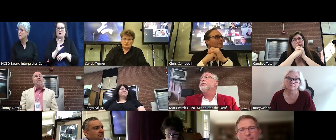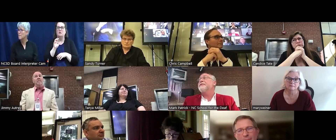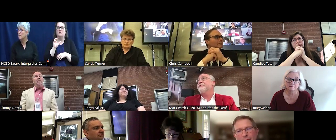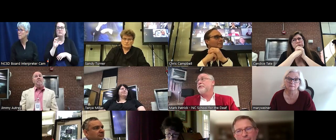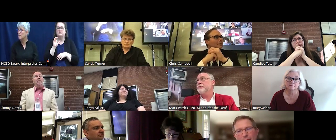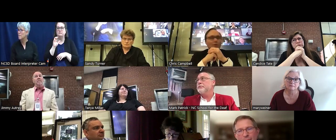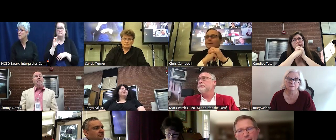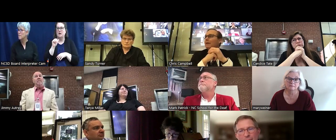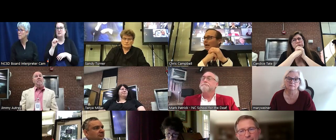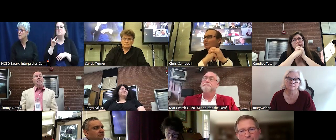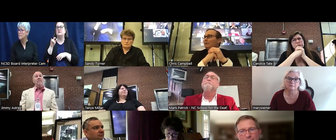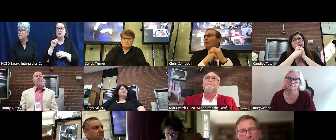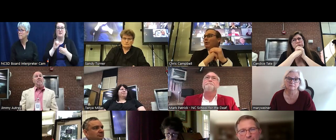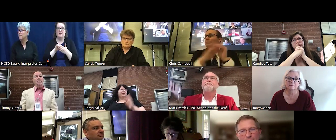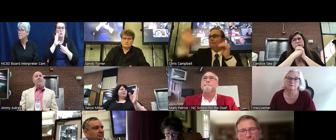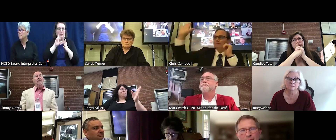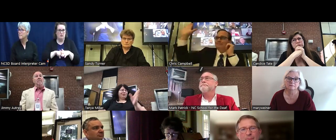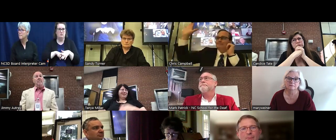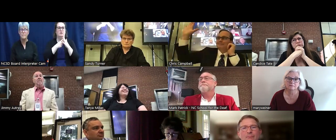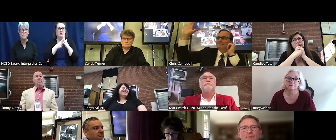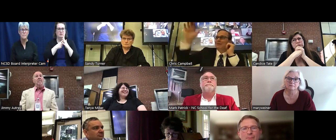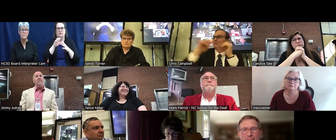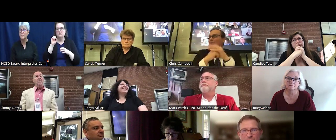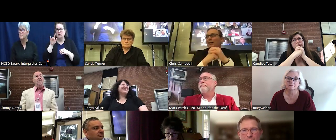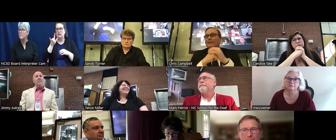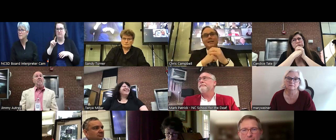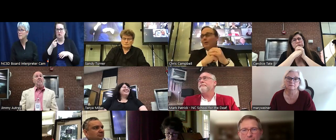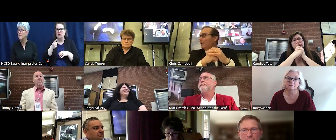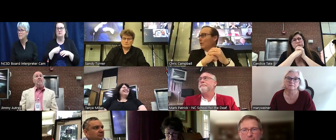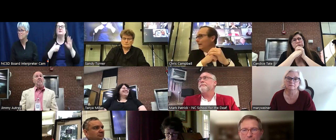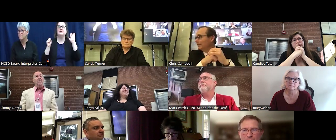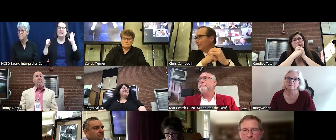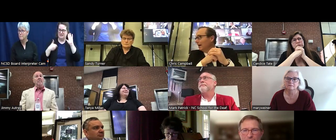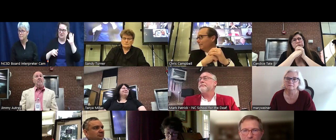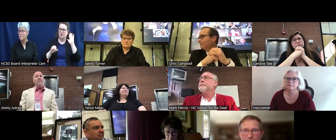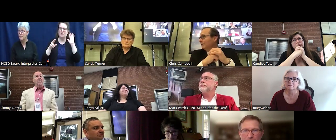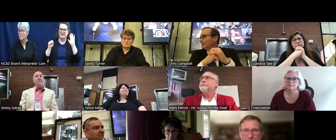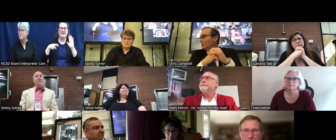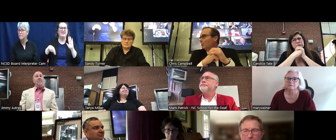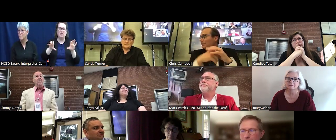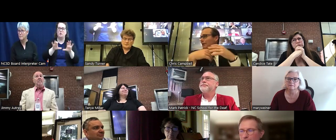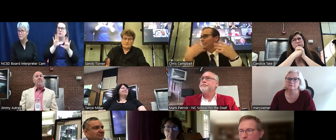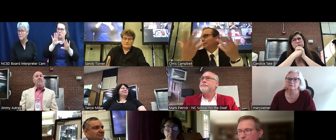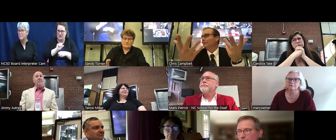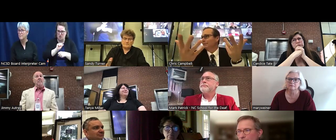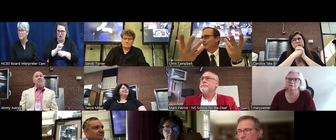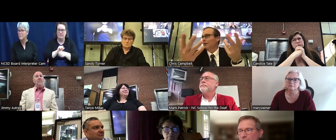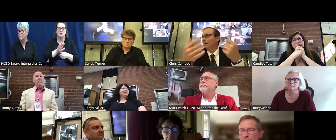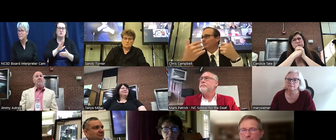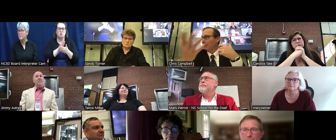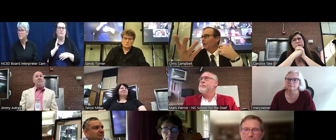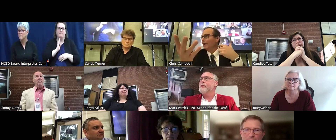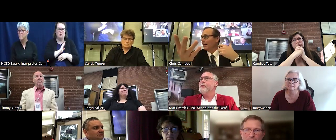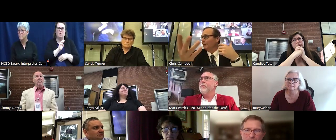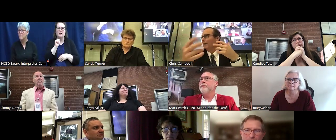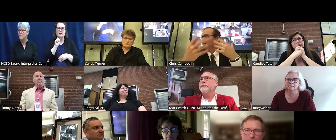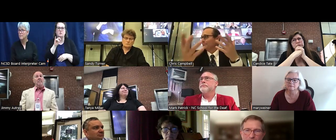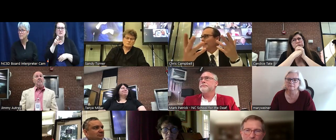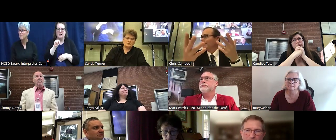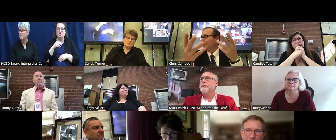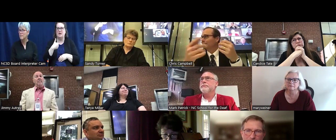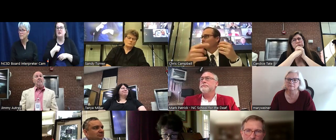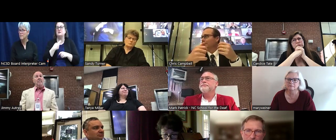on July 1st. Right. So this is Chris. They do a great job at the School Board Association of doing monthly